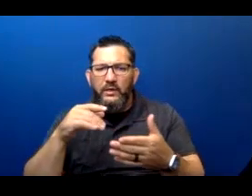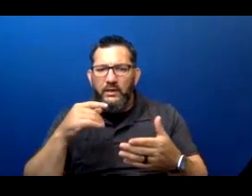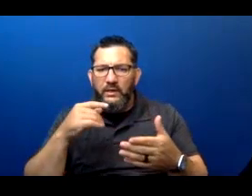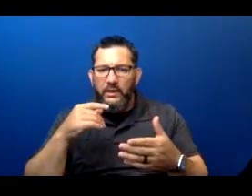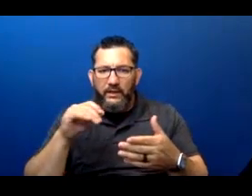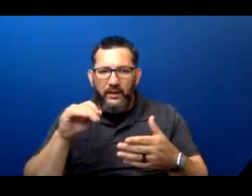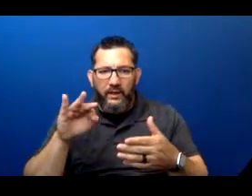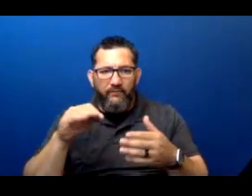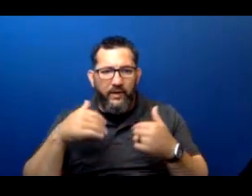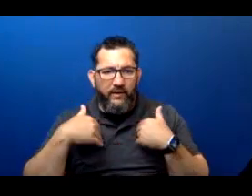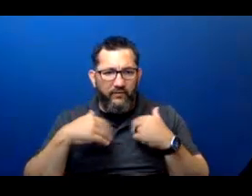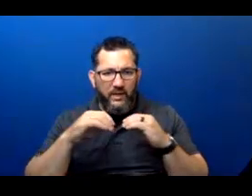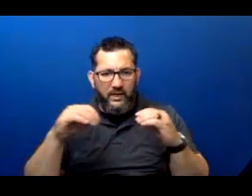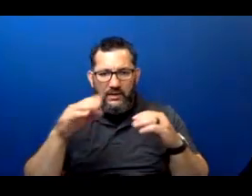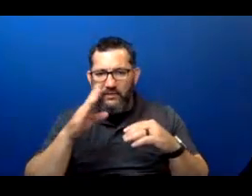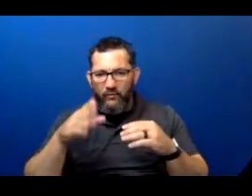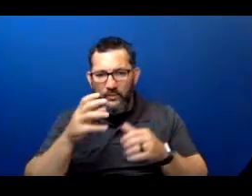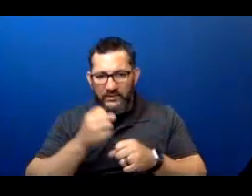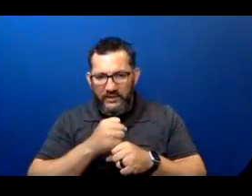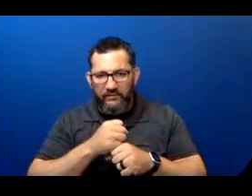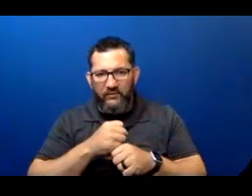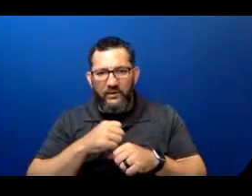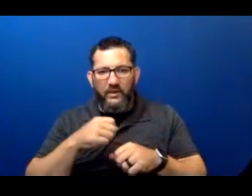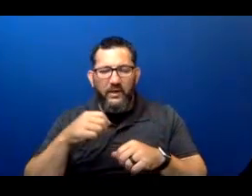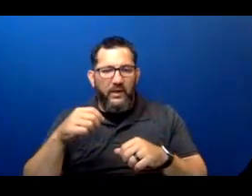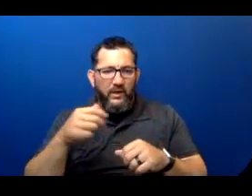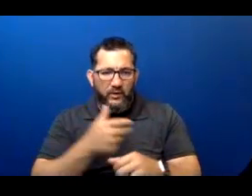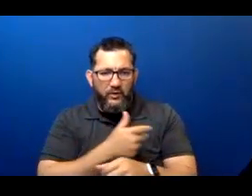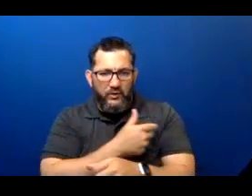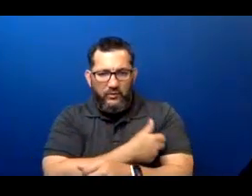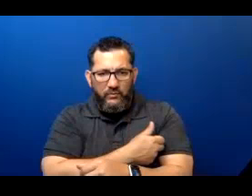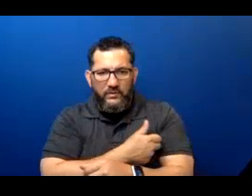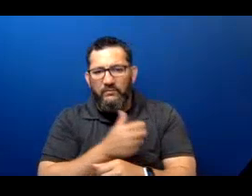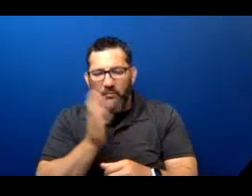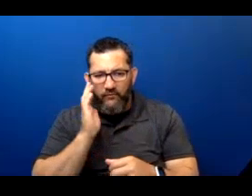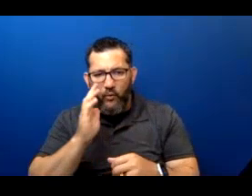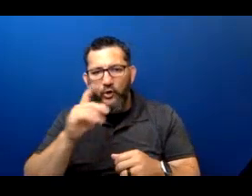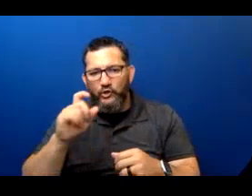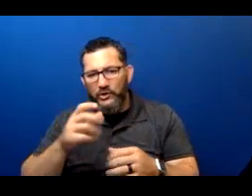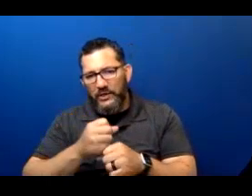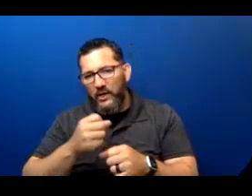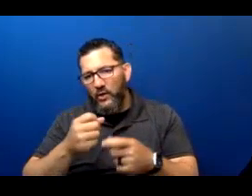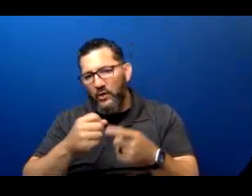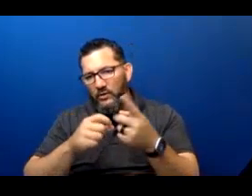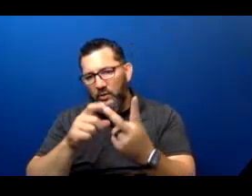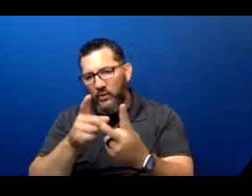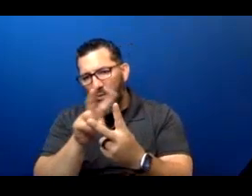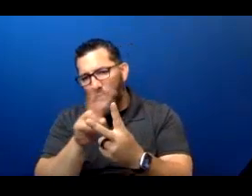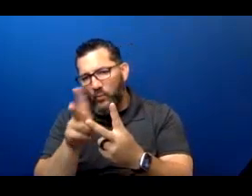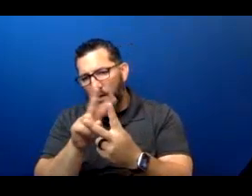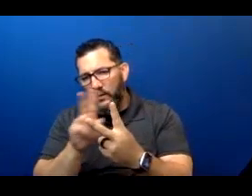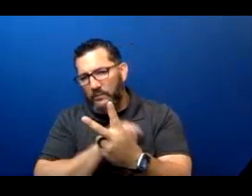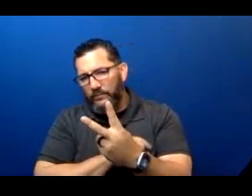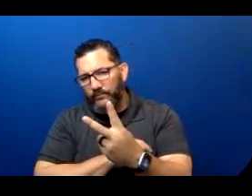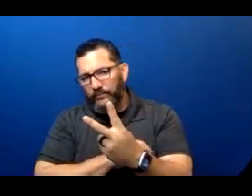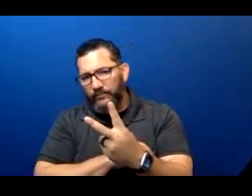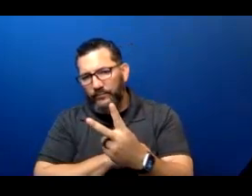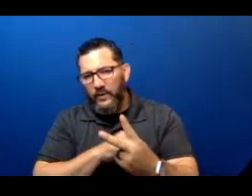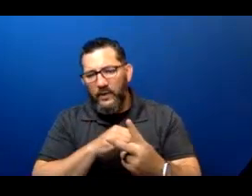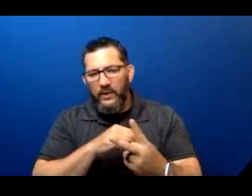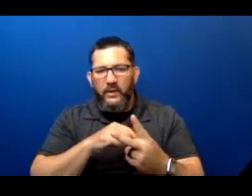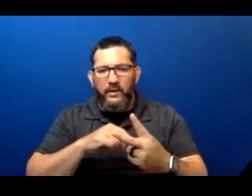means that if you have not received any pneumonia vaccines, you should at least get one, and you could get the one that